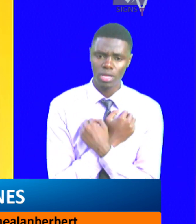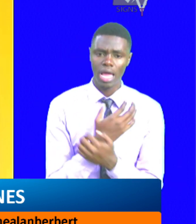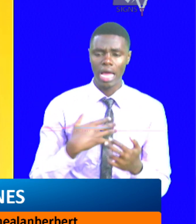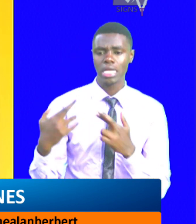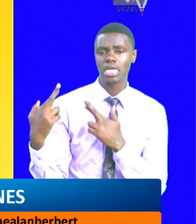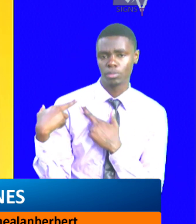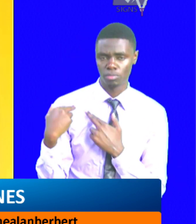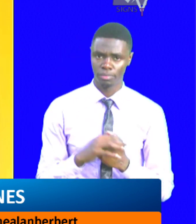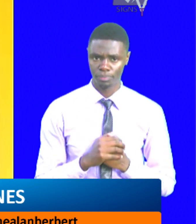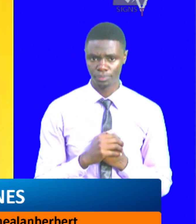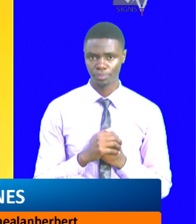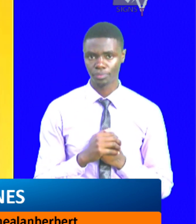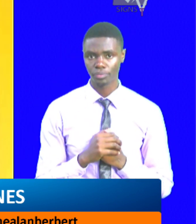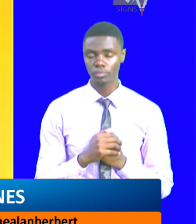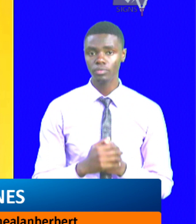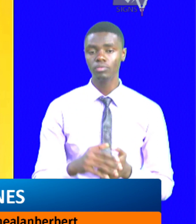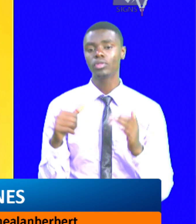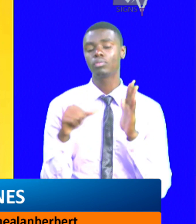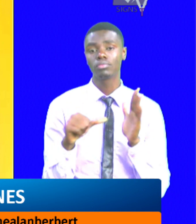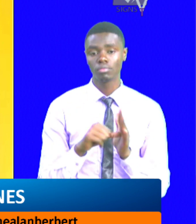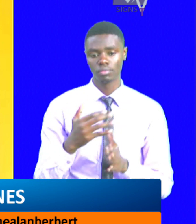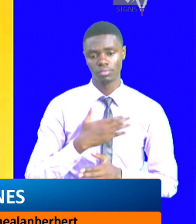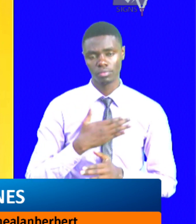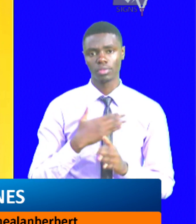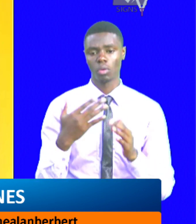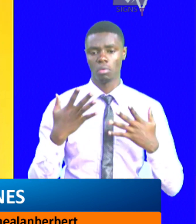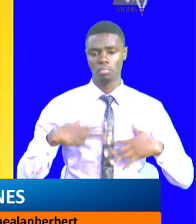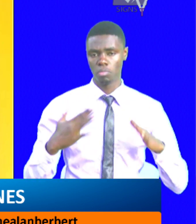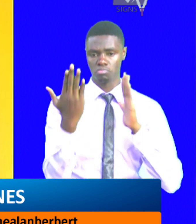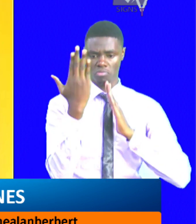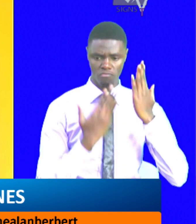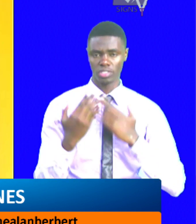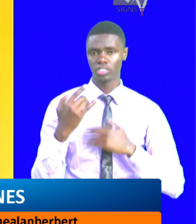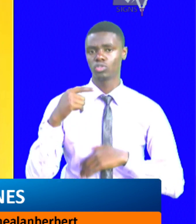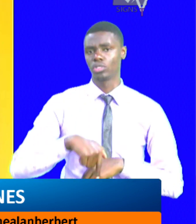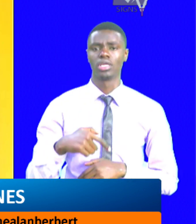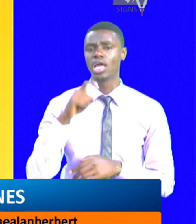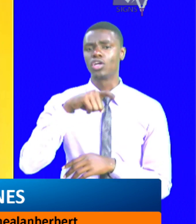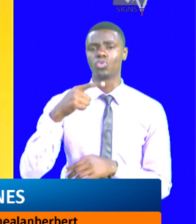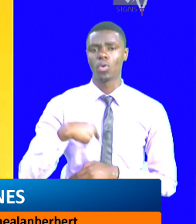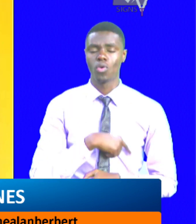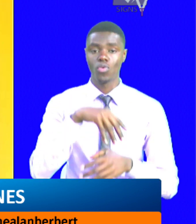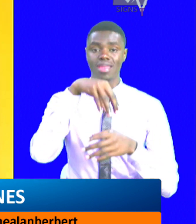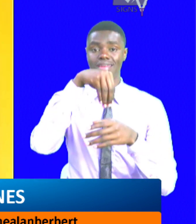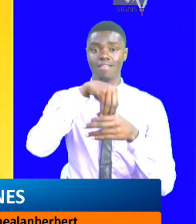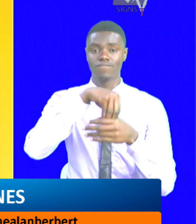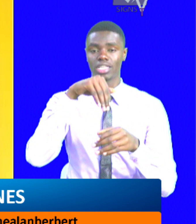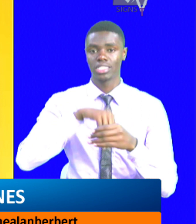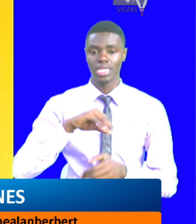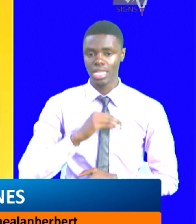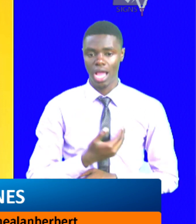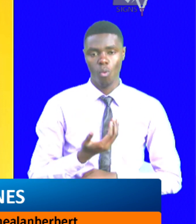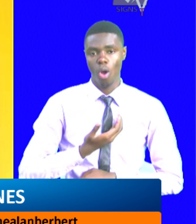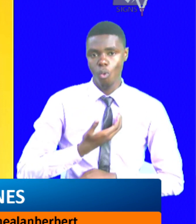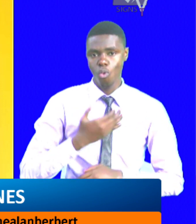responsibly. The problems our people face today require that we invest within our means